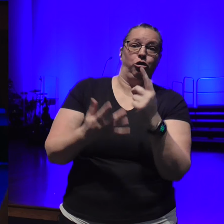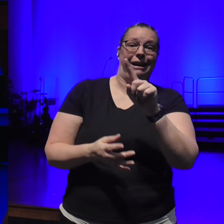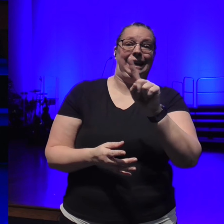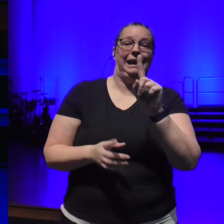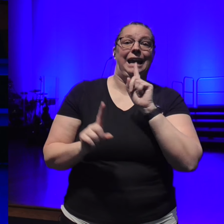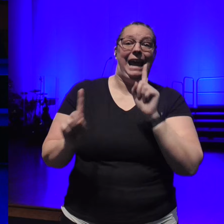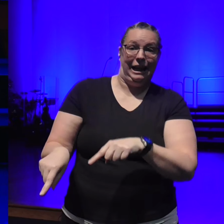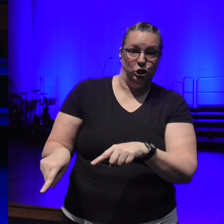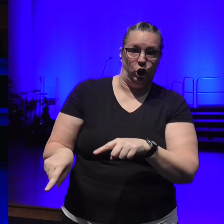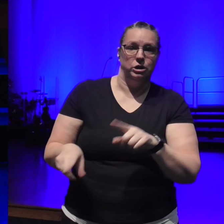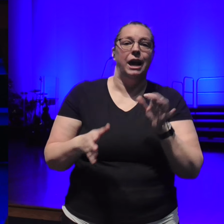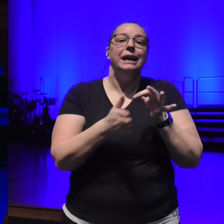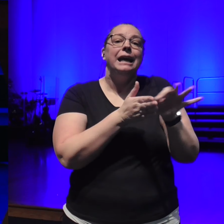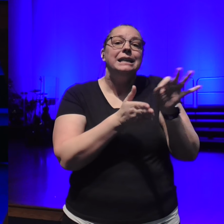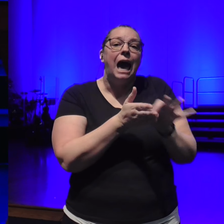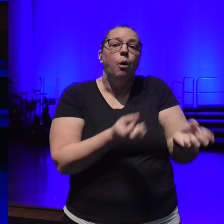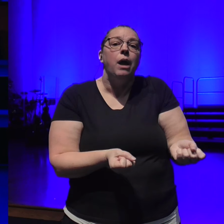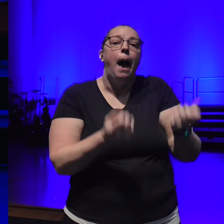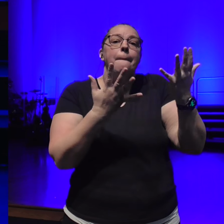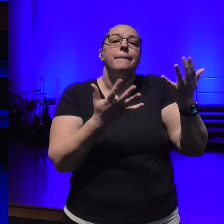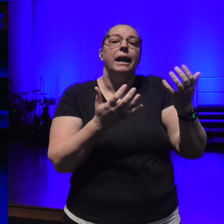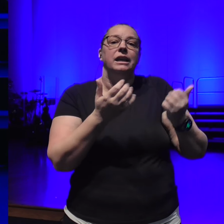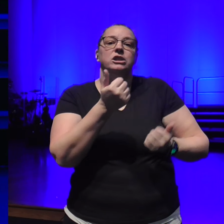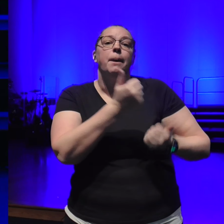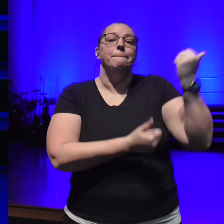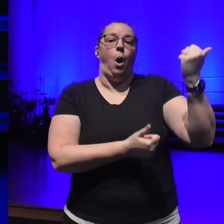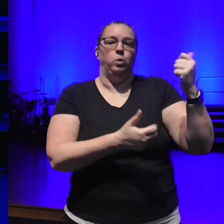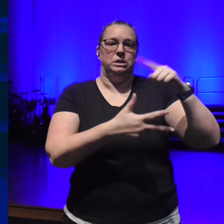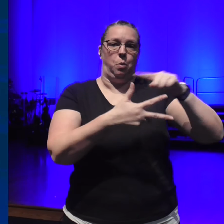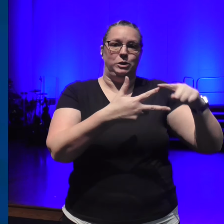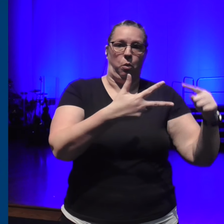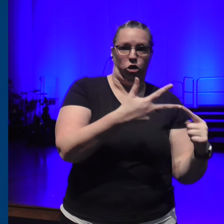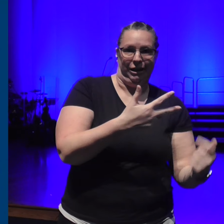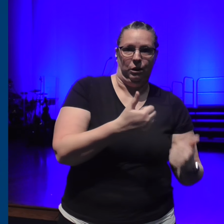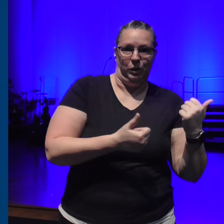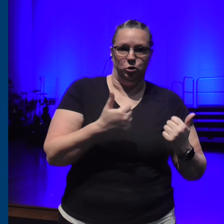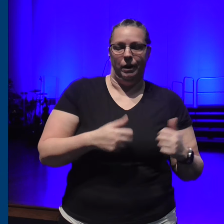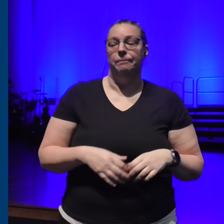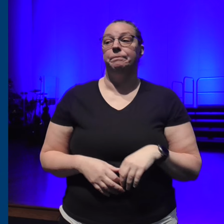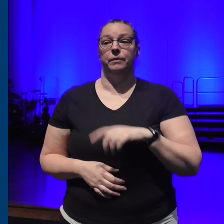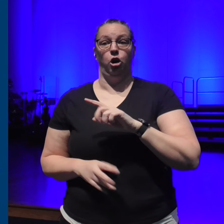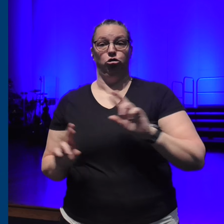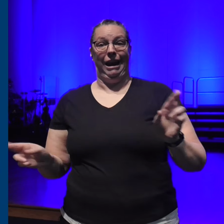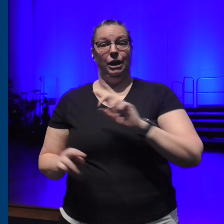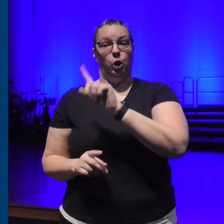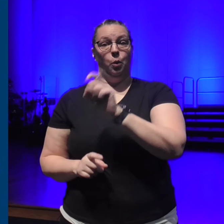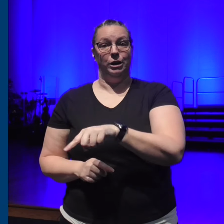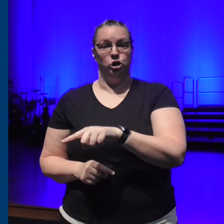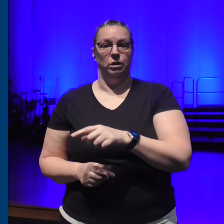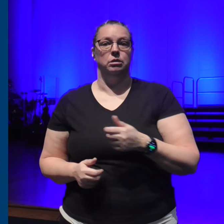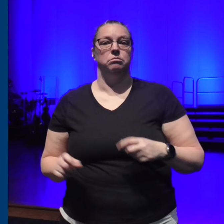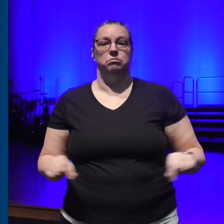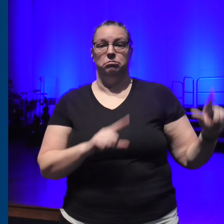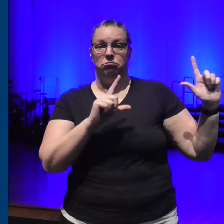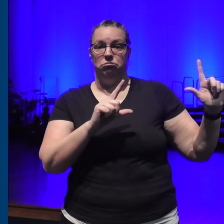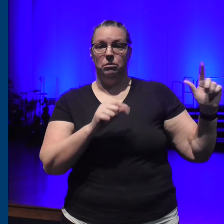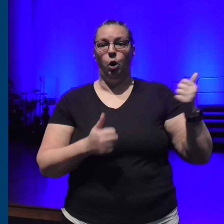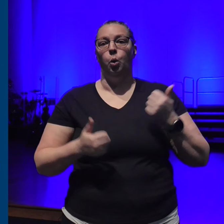pick the most, okay? You ready to go along with me? Okay, here are our questions. What spiritual practice is right for